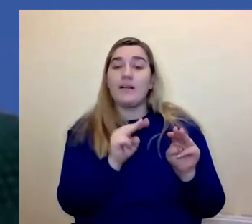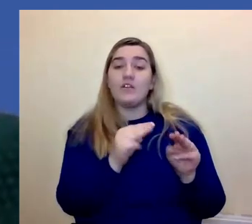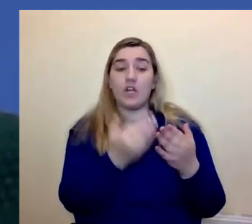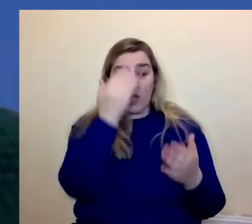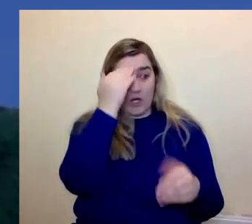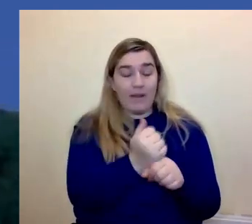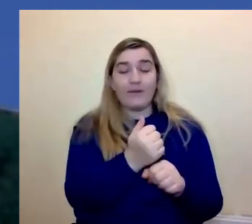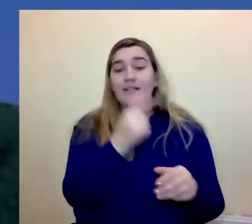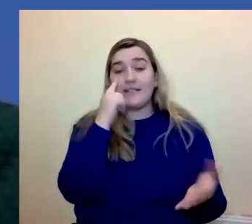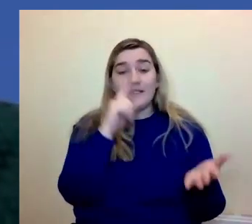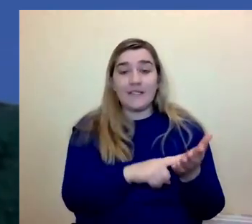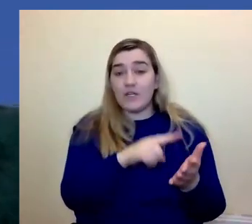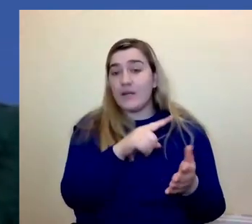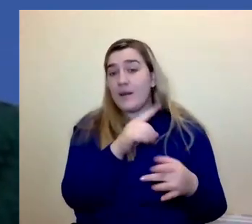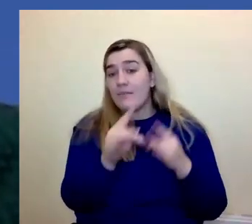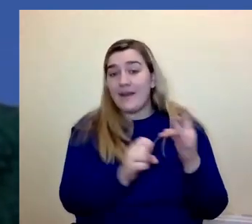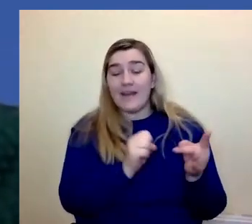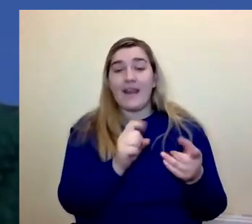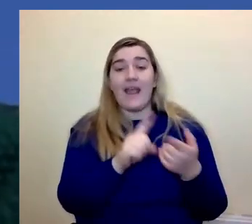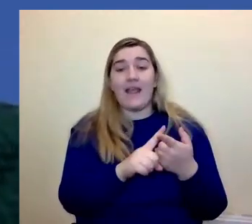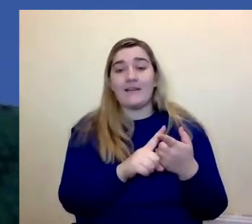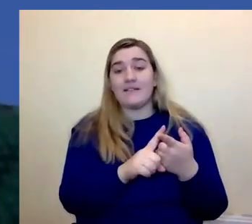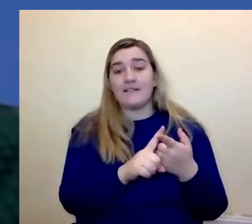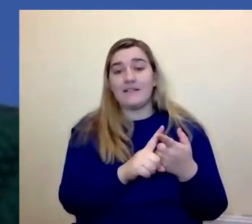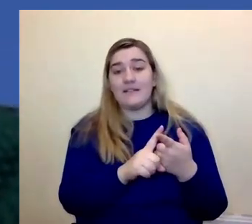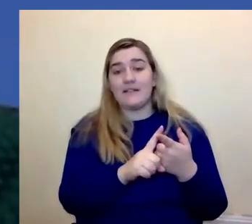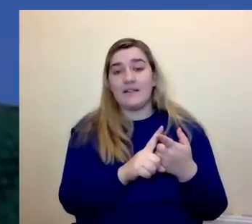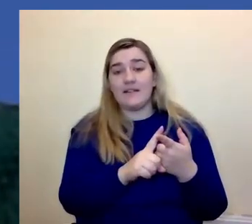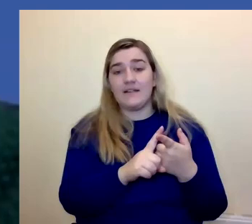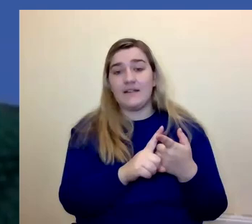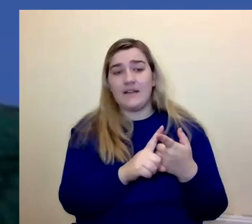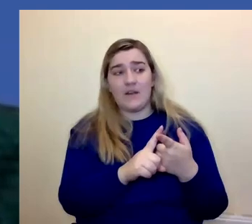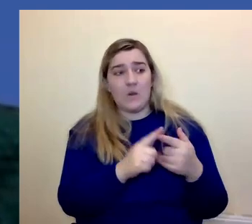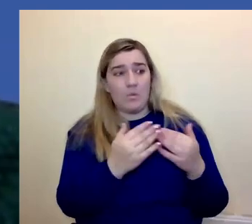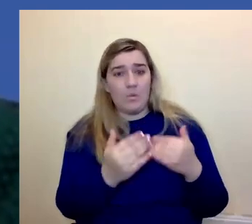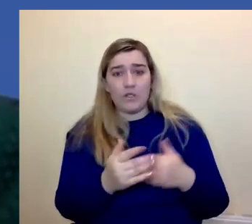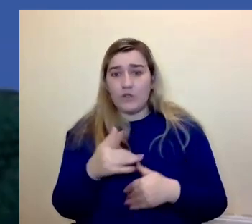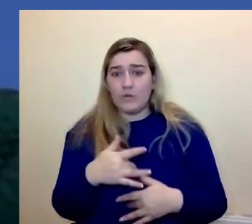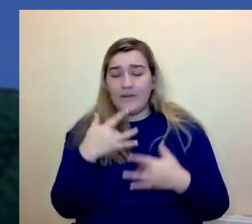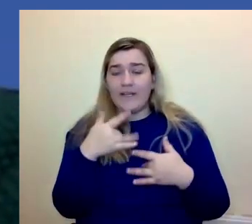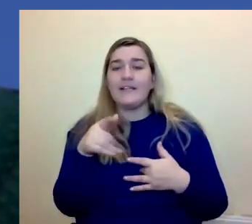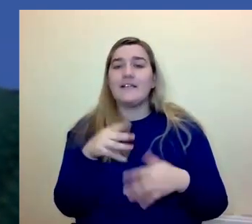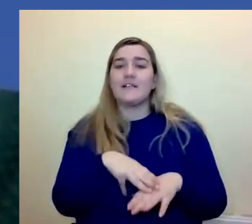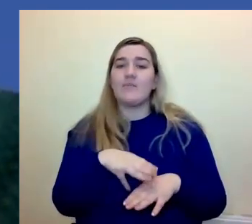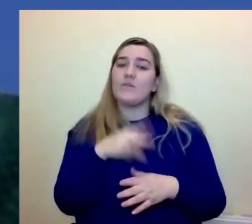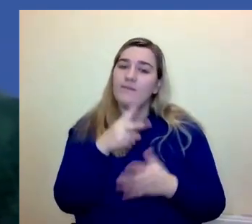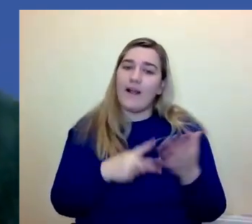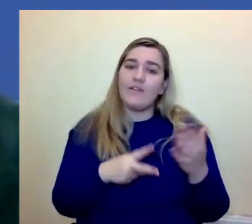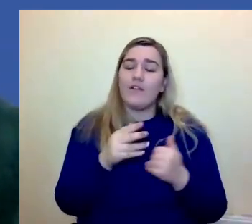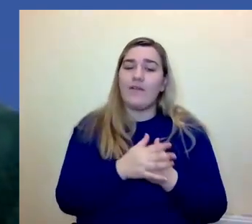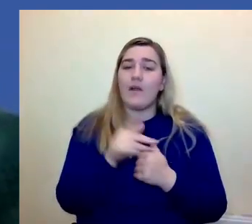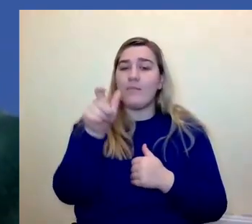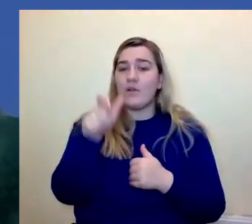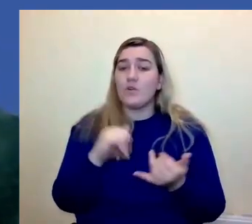speak about decision making? What do you think might be most useful in these materials for a person with